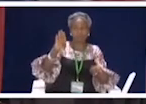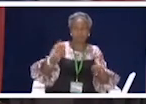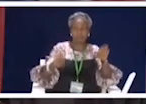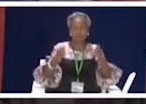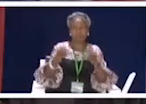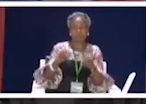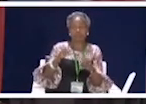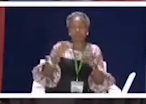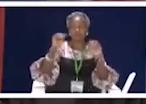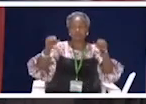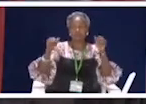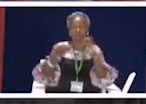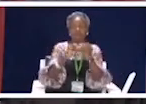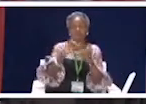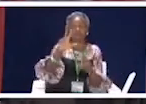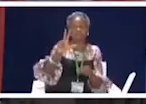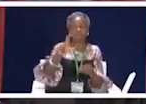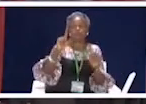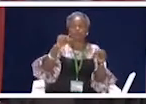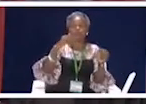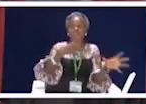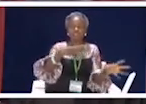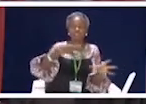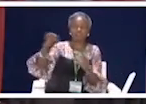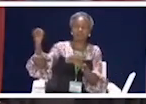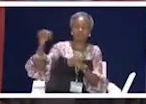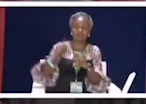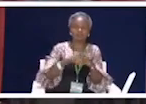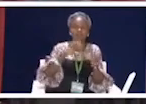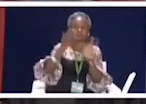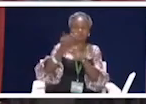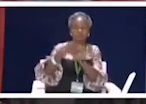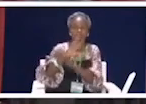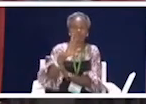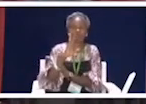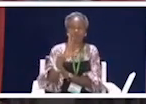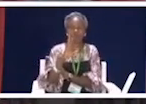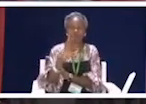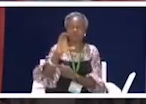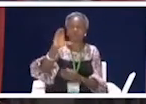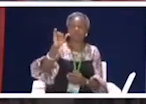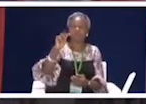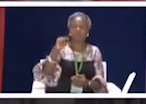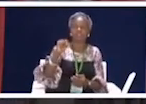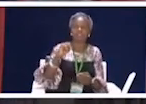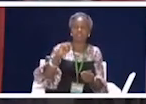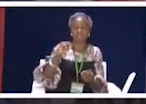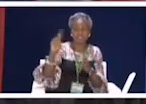Possibility number three, one can depart from the presence of God. Cain did, and he